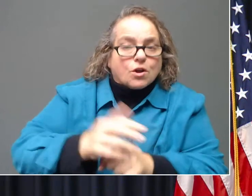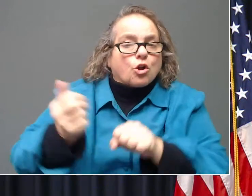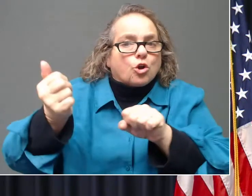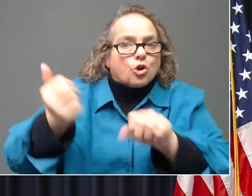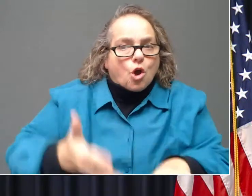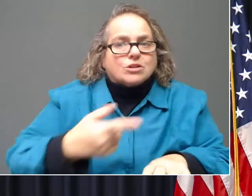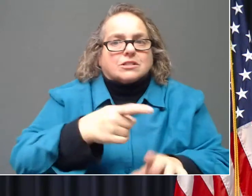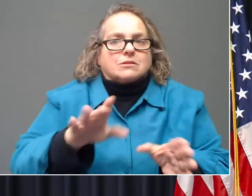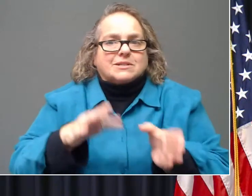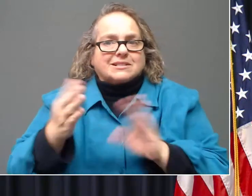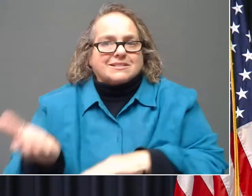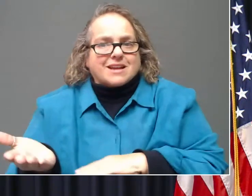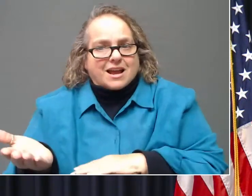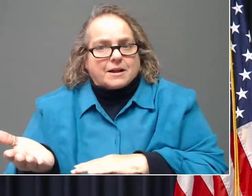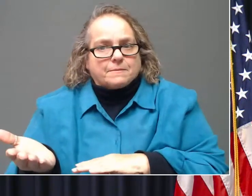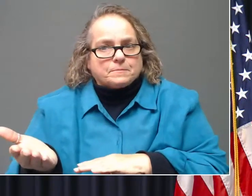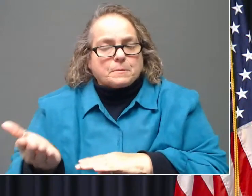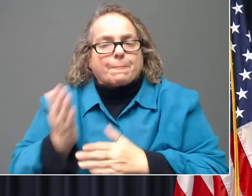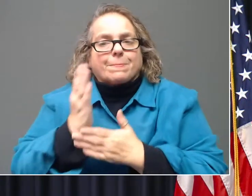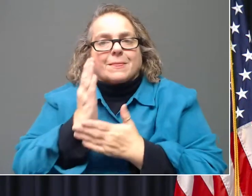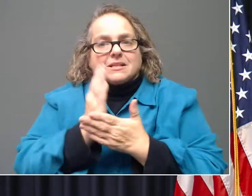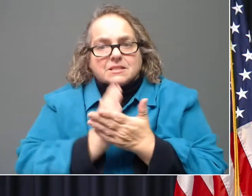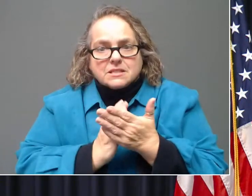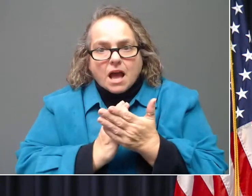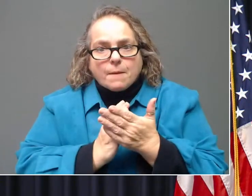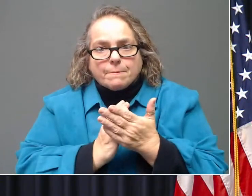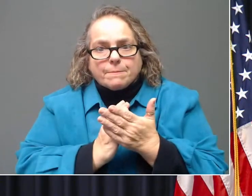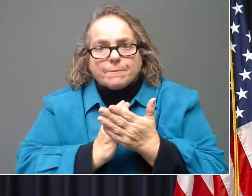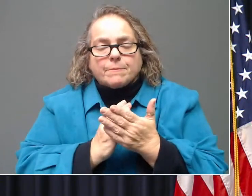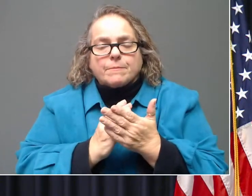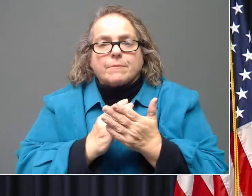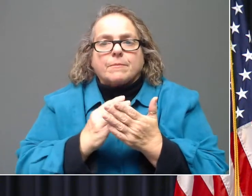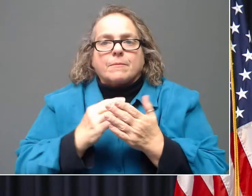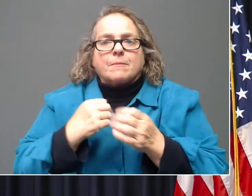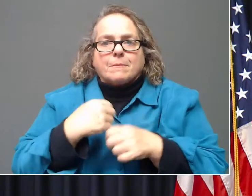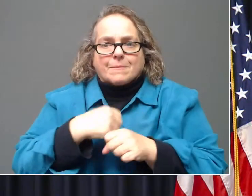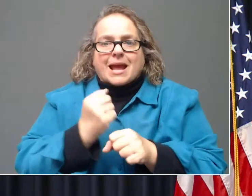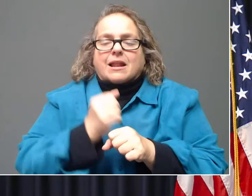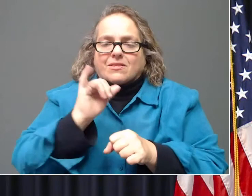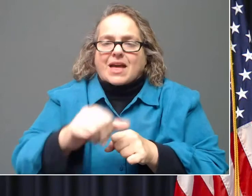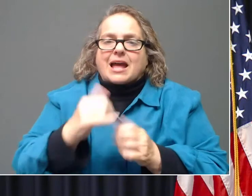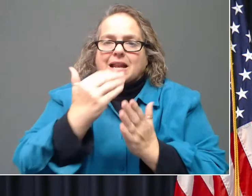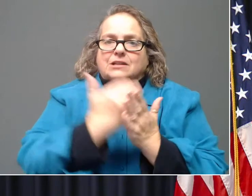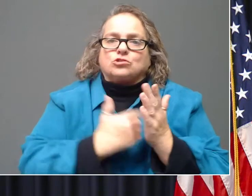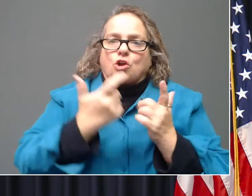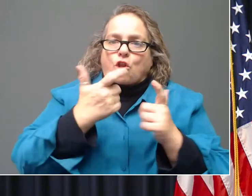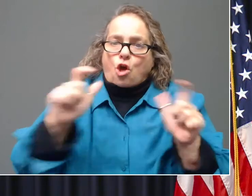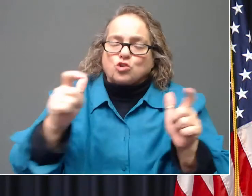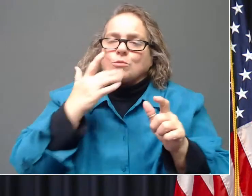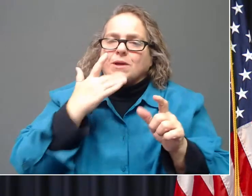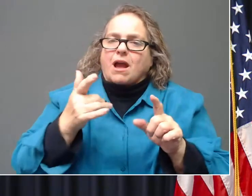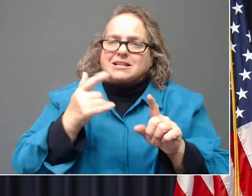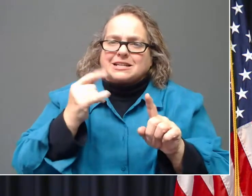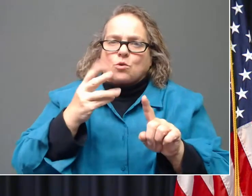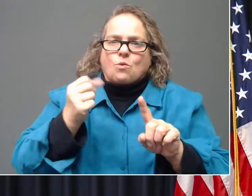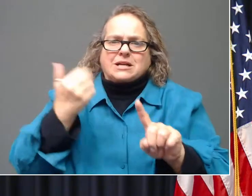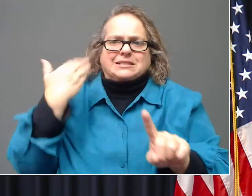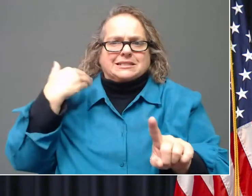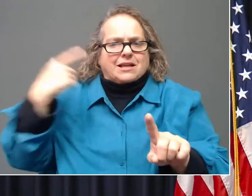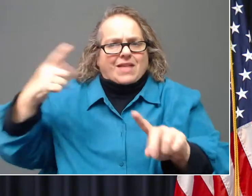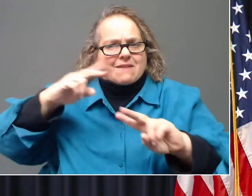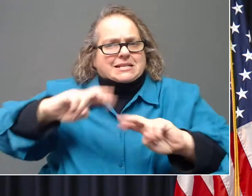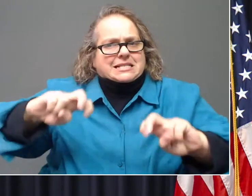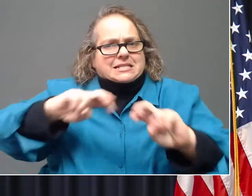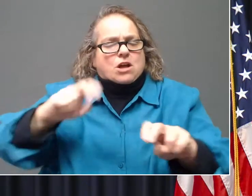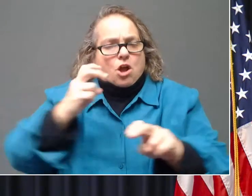some of that made that list larger, but these are all people we've lost, at least in part because